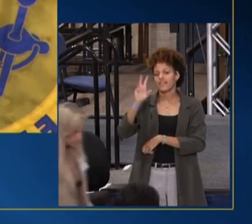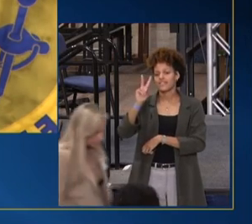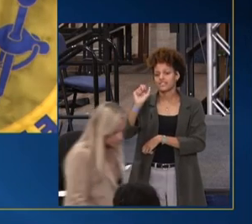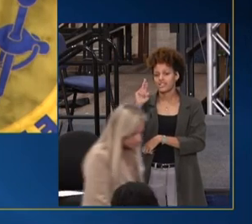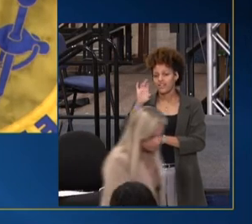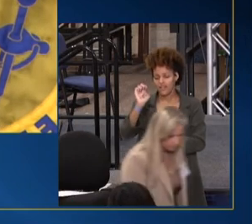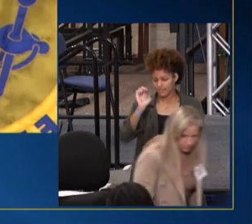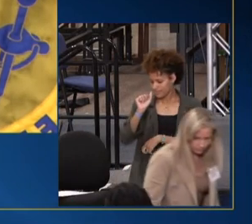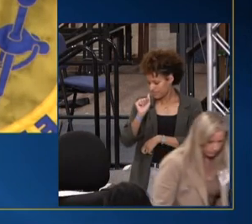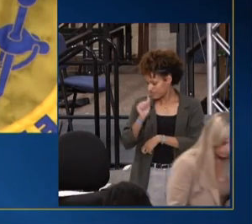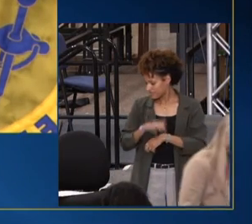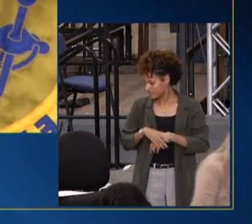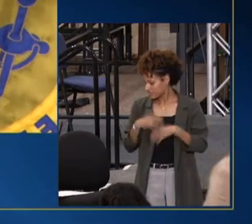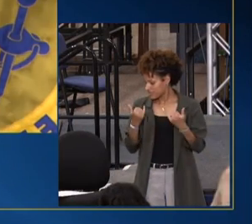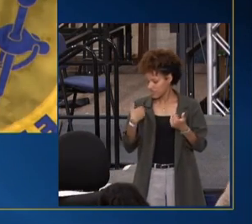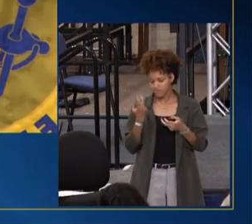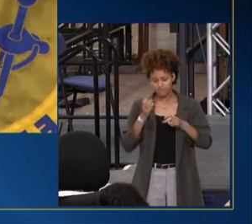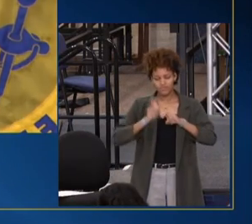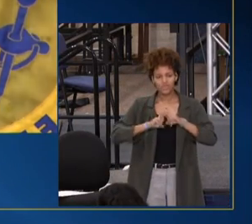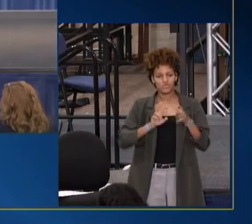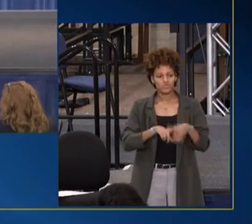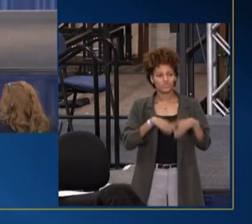sit down and we'll start our panel.